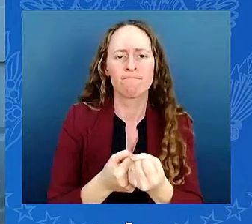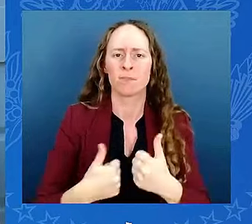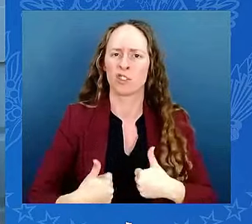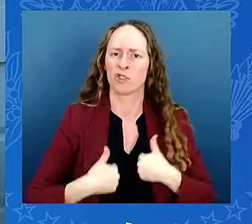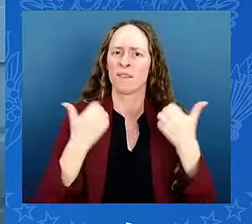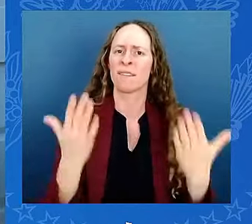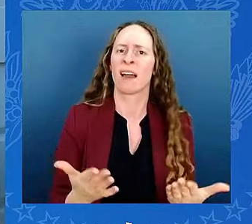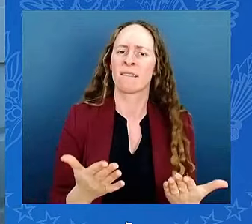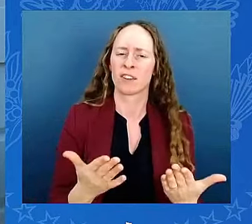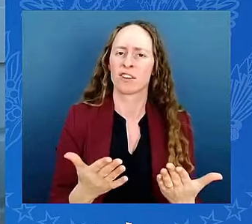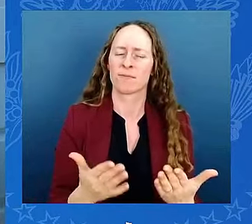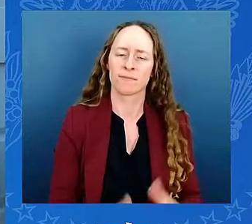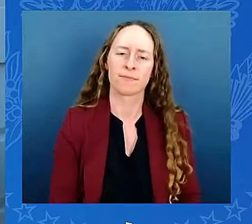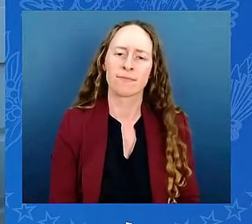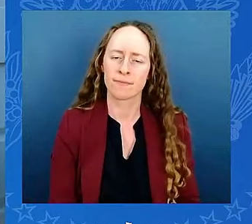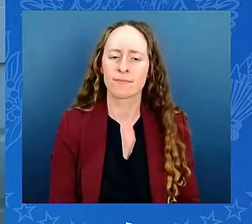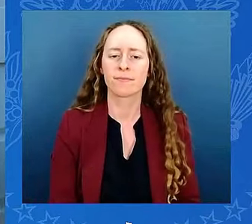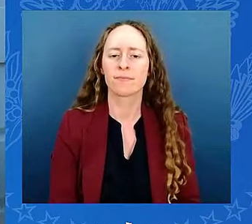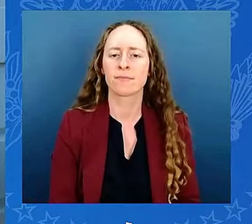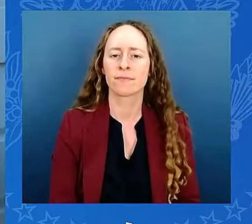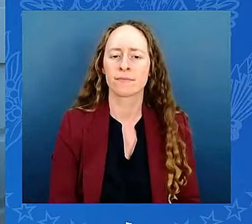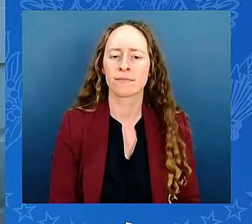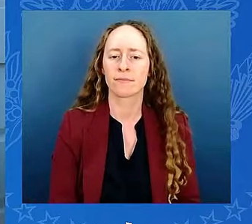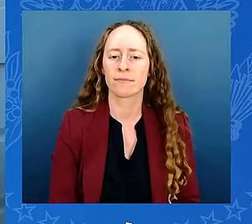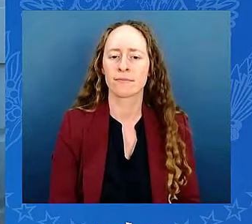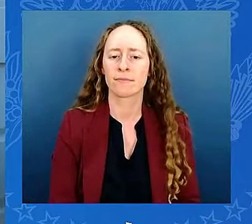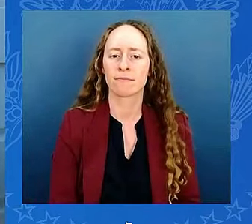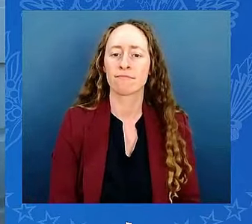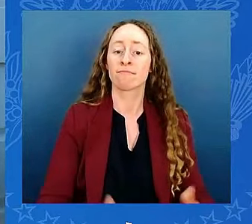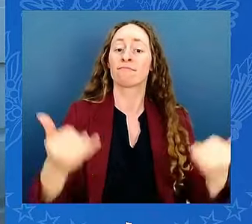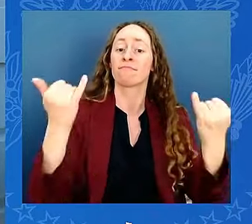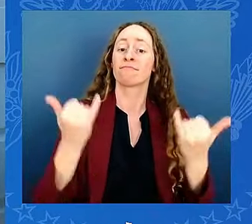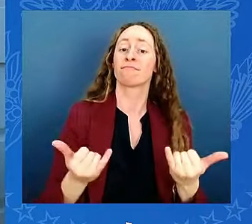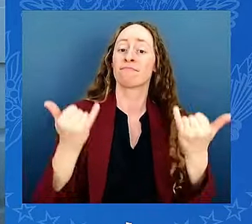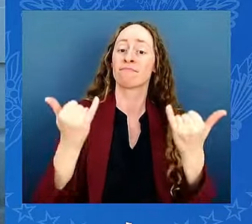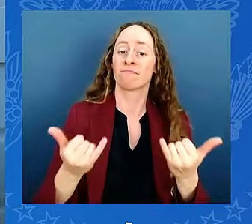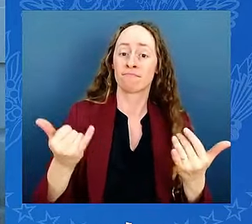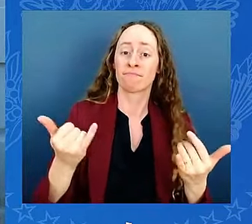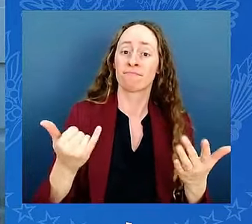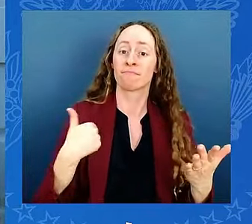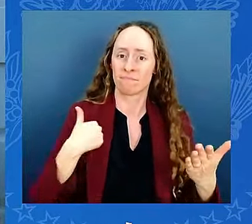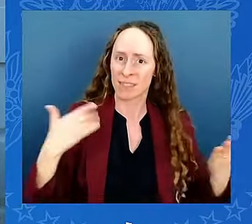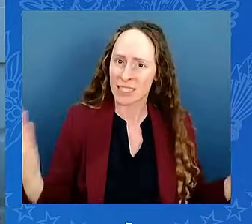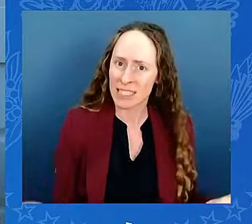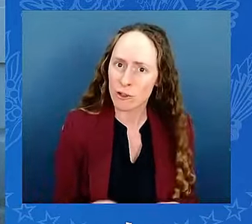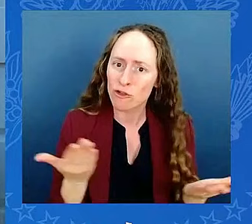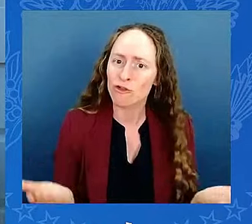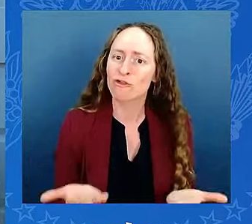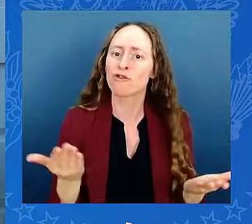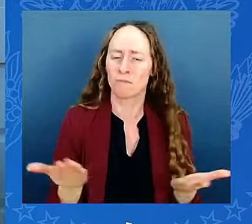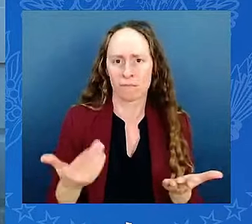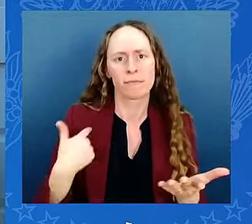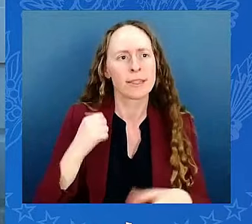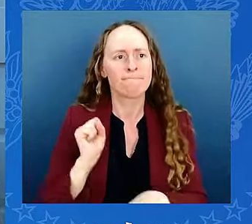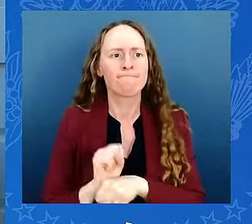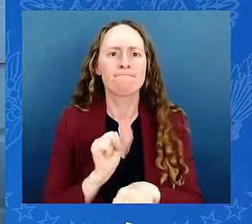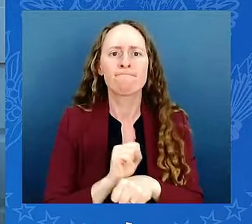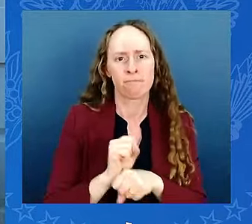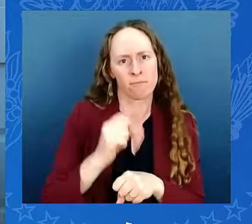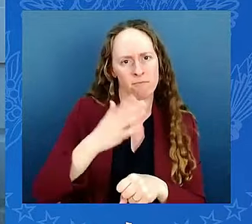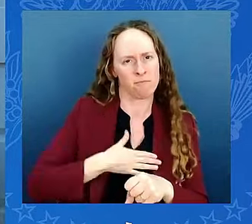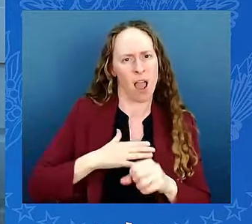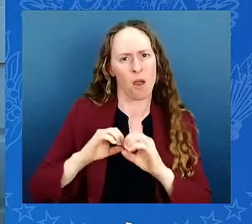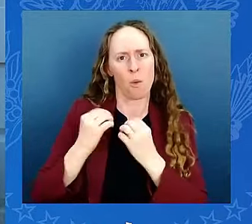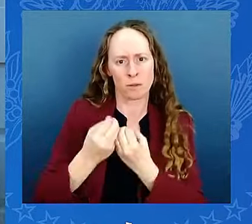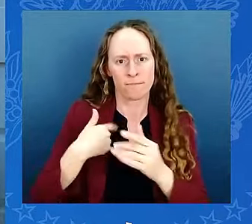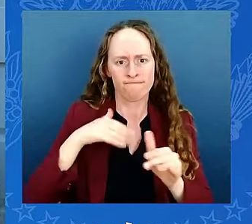Now, as a professional, I'm back with It's On Us. I lead our work to engage men in the fight to end gender-based violence. And next week, our